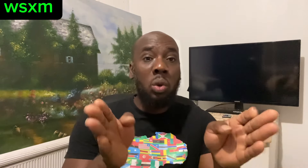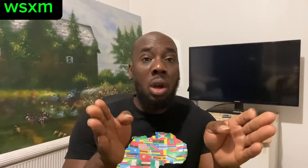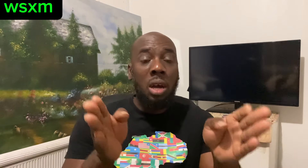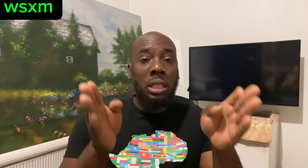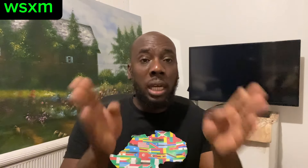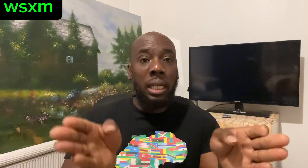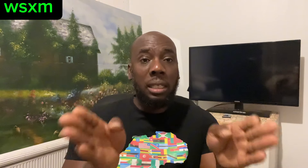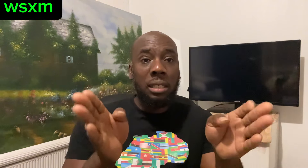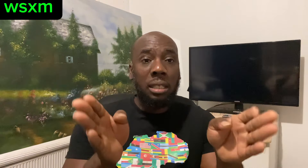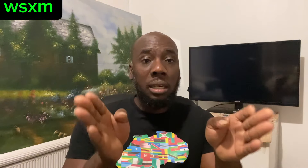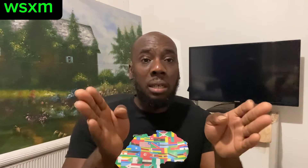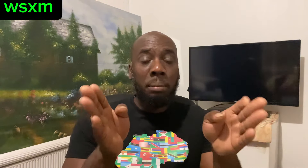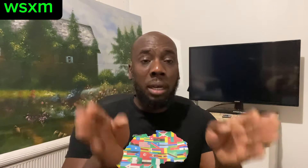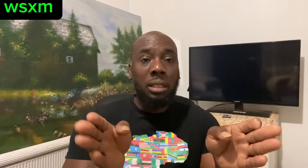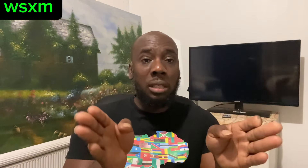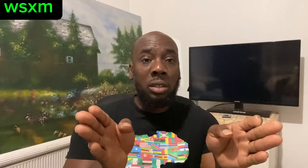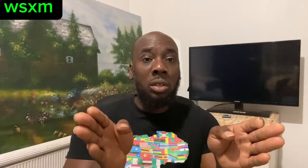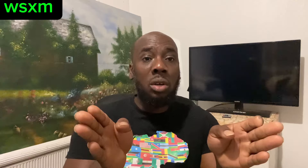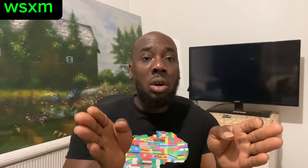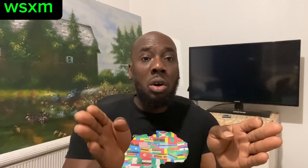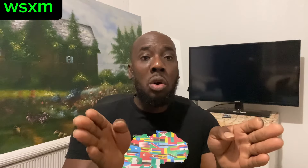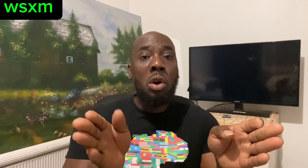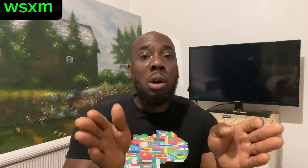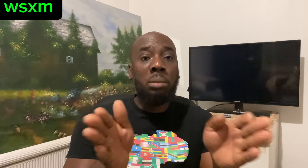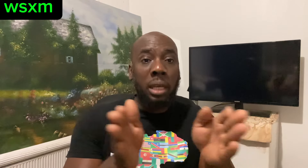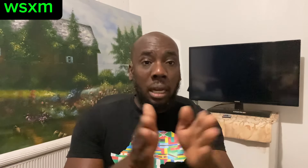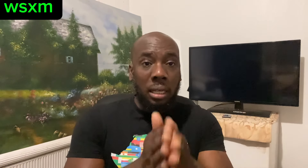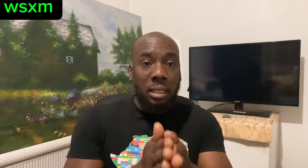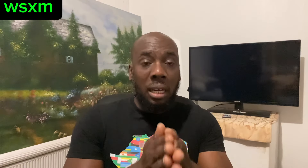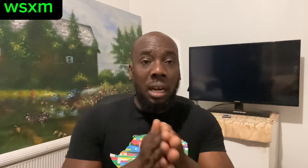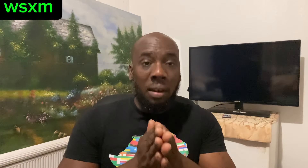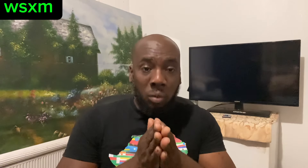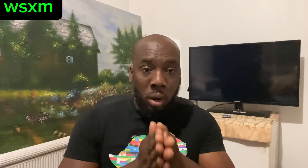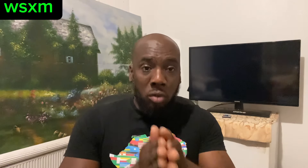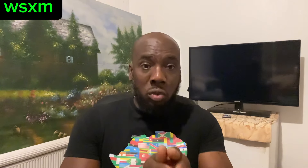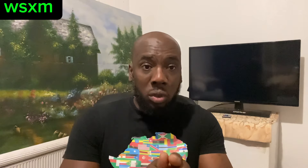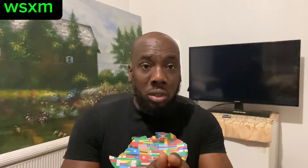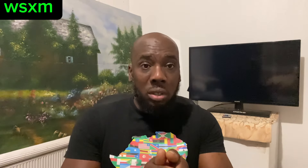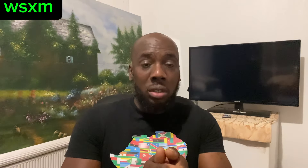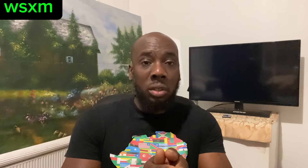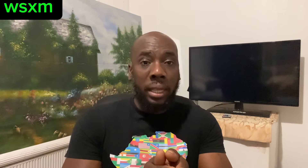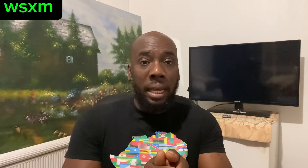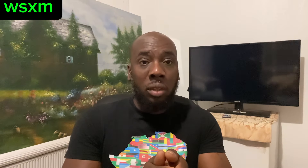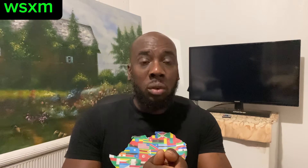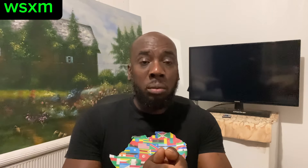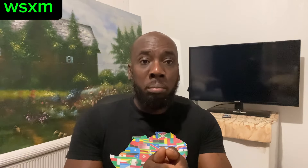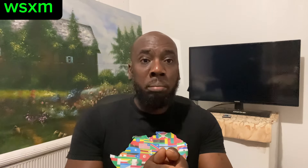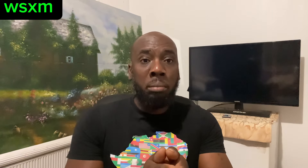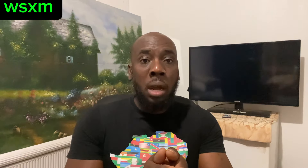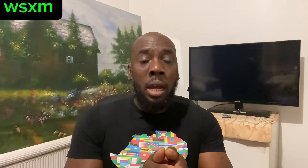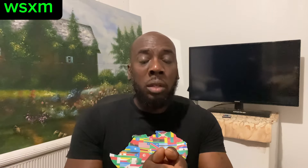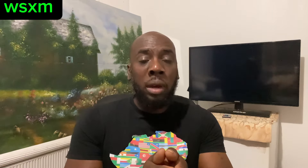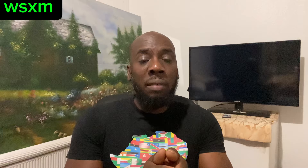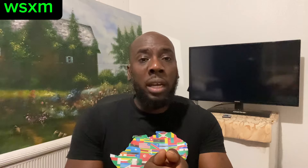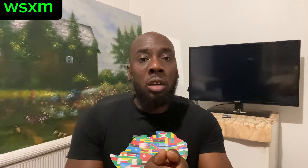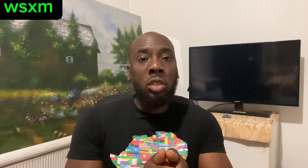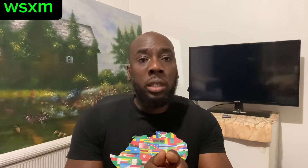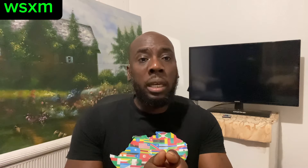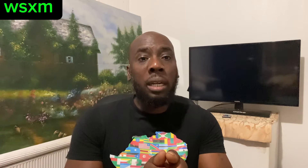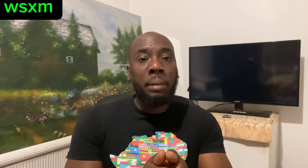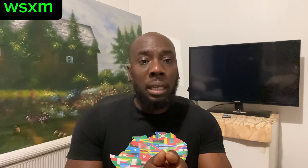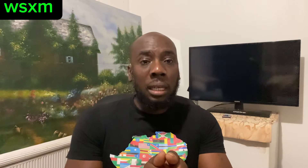two giant parties gonna come together and have one road to take to